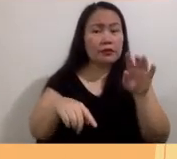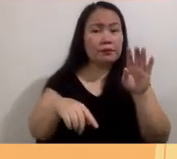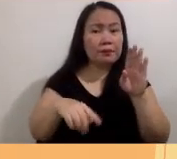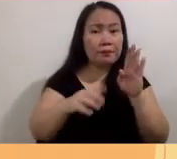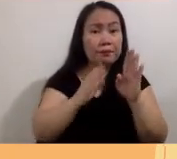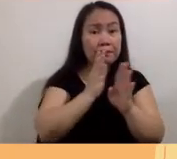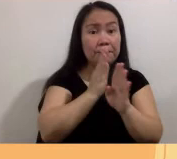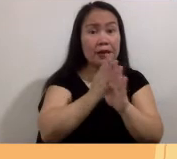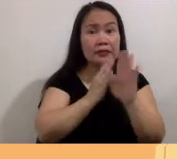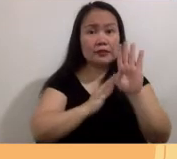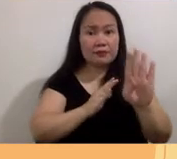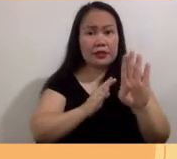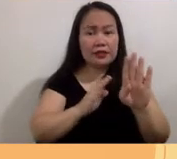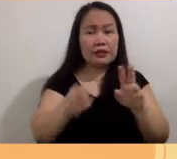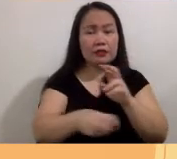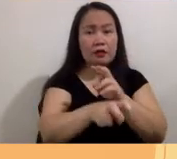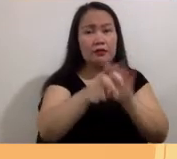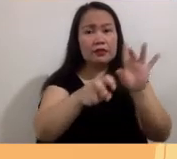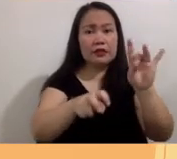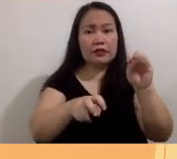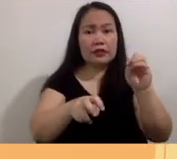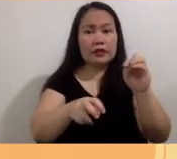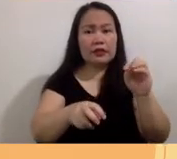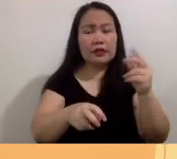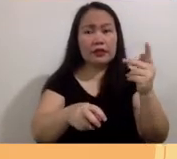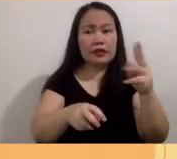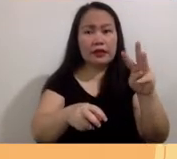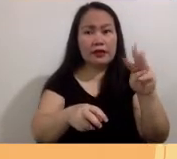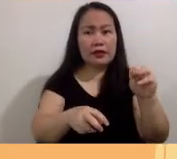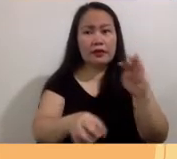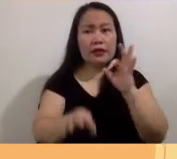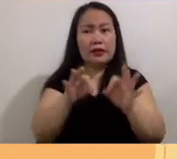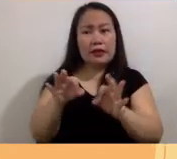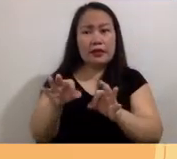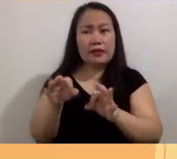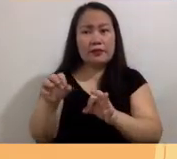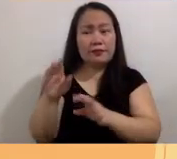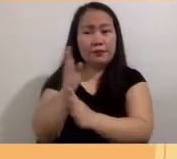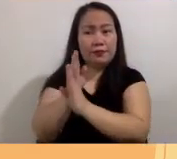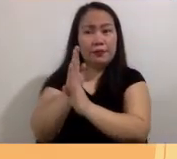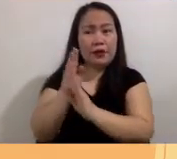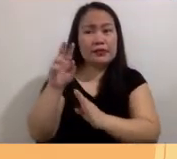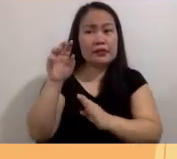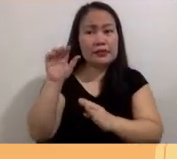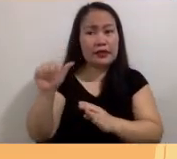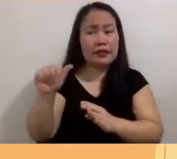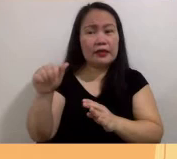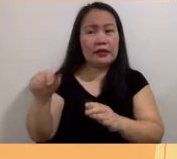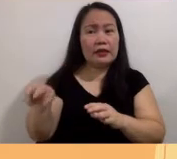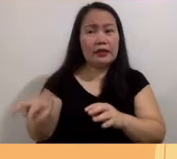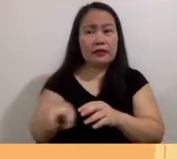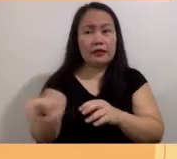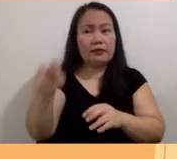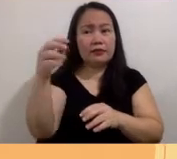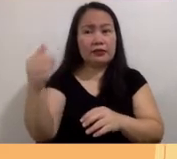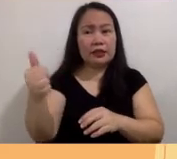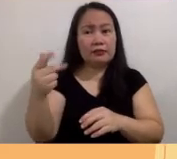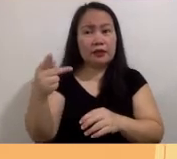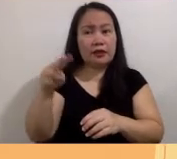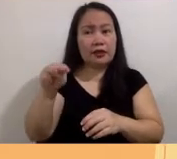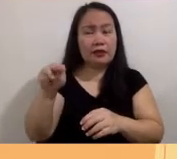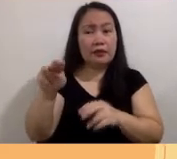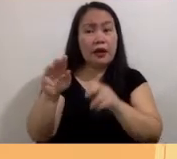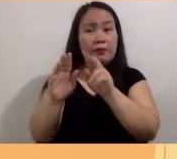80 kilometers. If bus A goes 10 kilometers per hour faster than bus